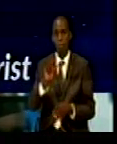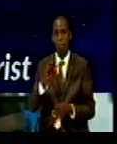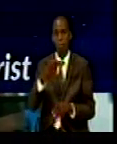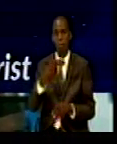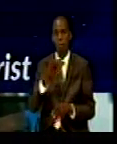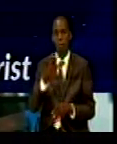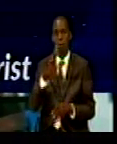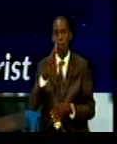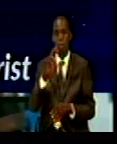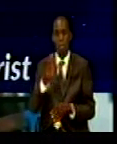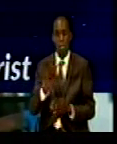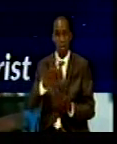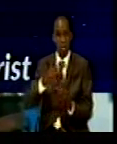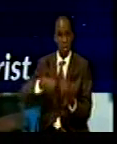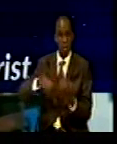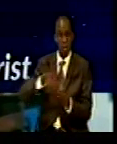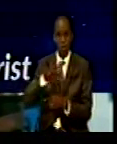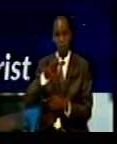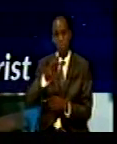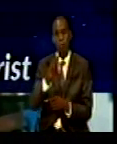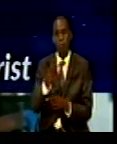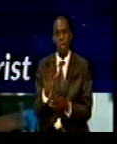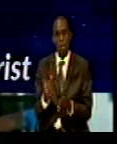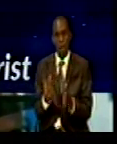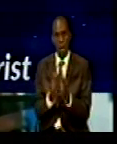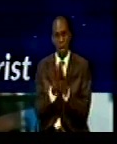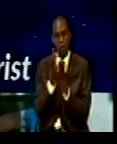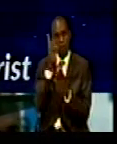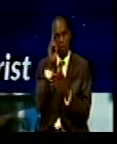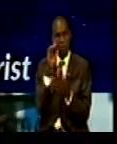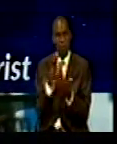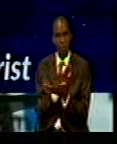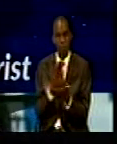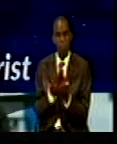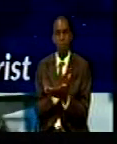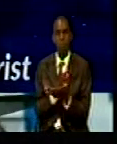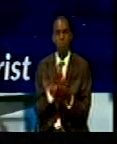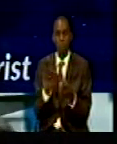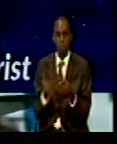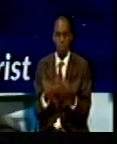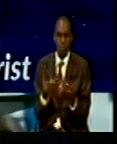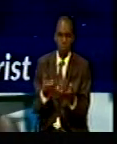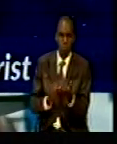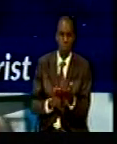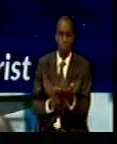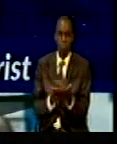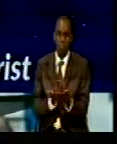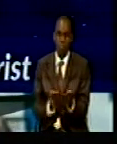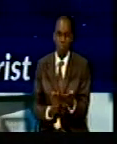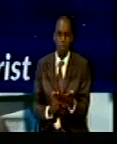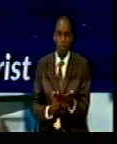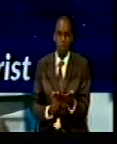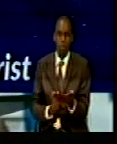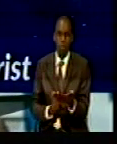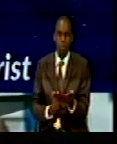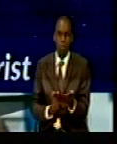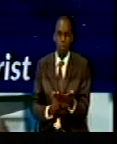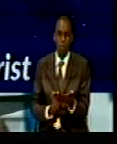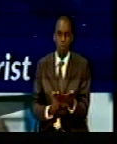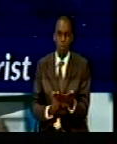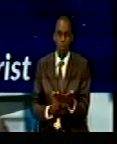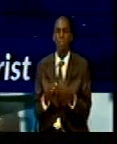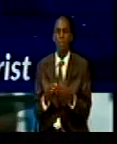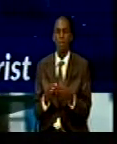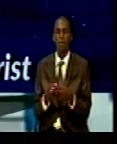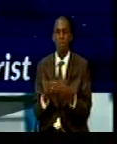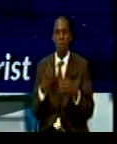Counselors, let's quickly give them slips. And please call the attention of the counselor. Please remain standing if